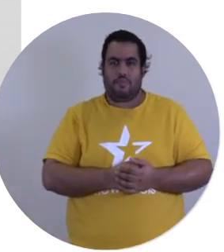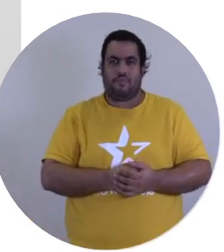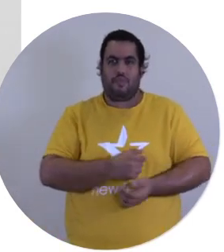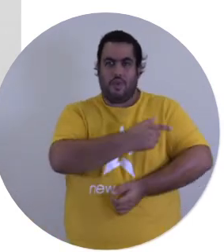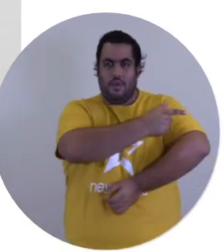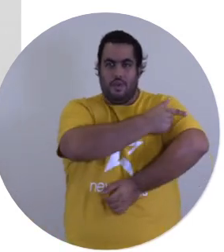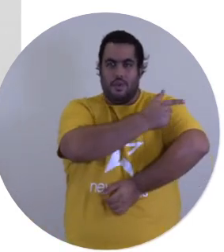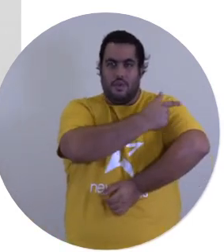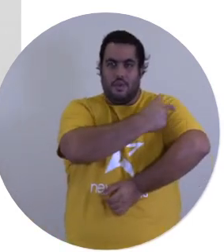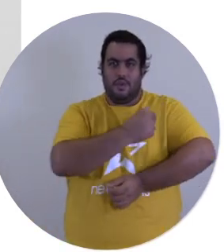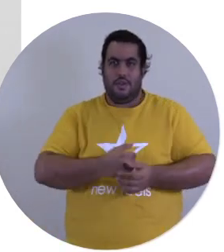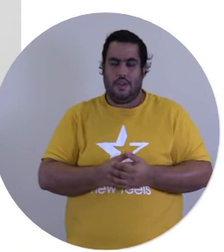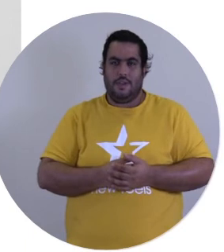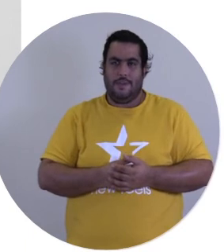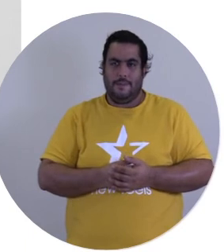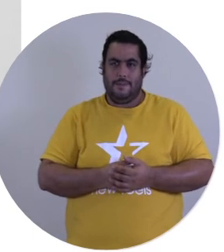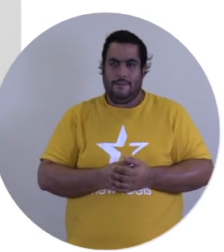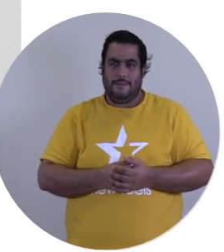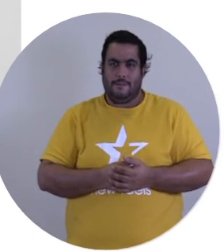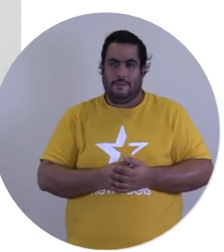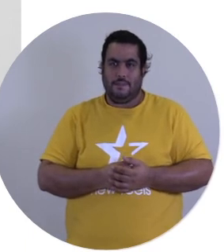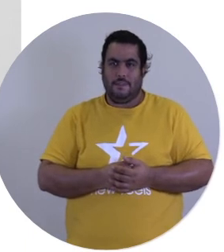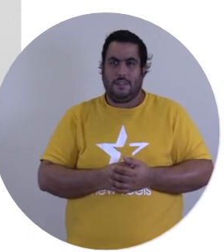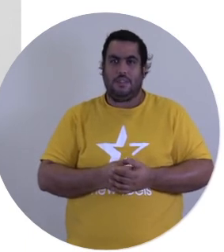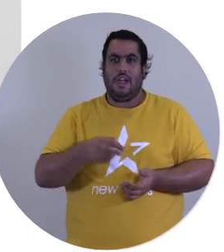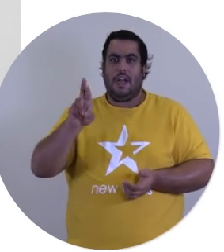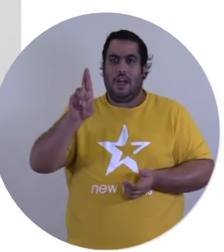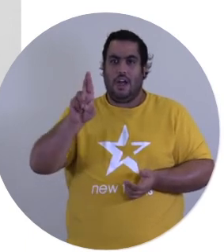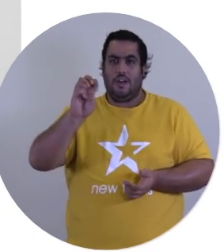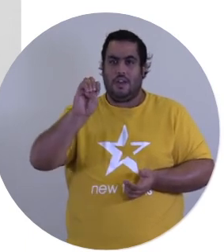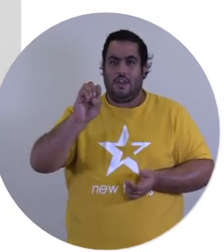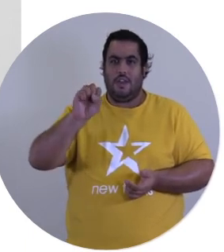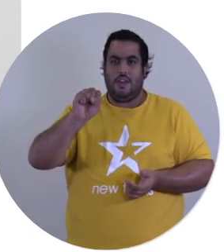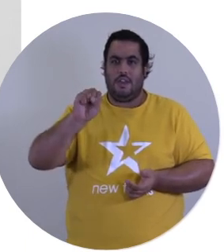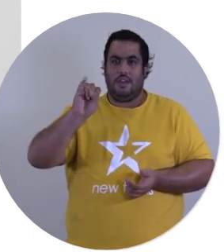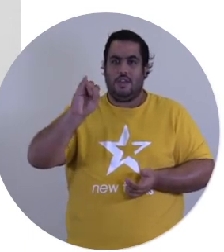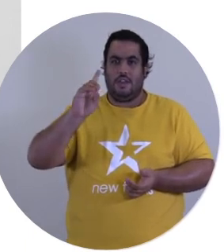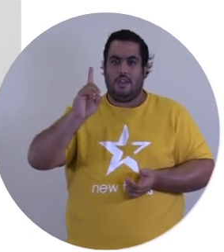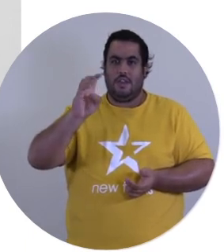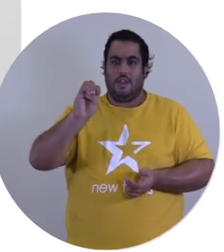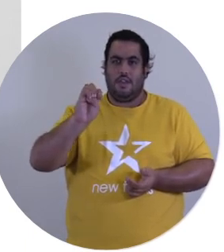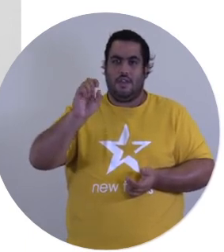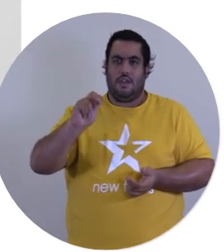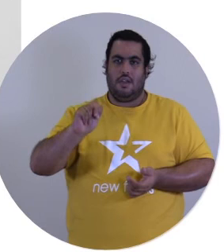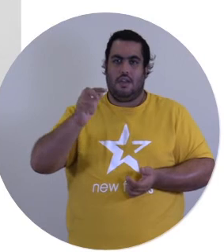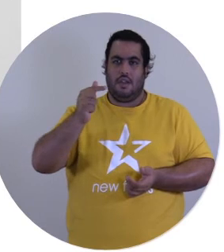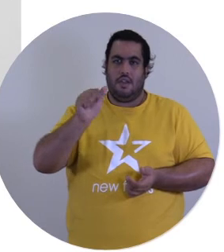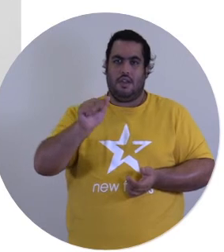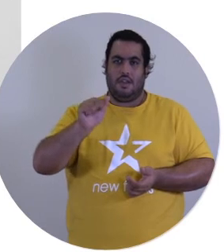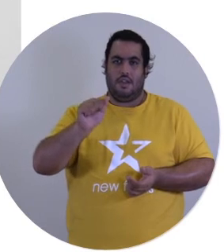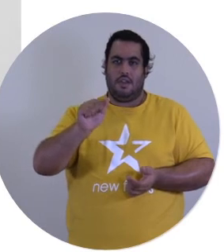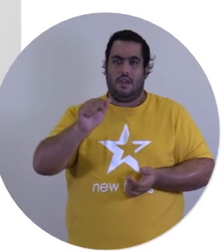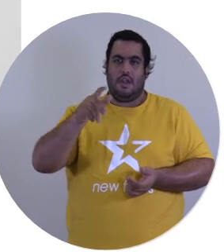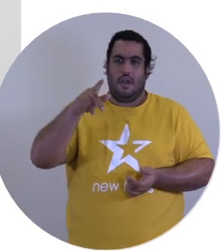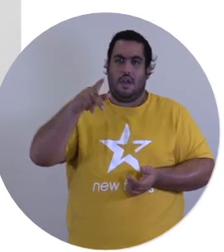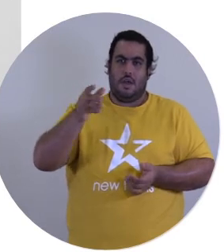area. Example, I took permission to park in the residence parking near our area. I would want